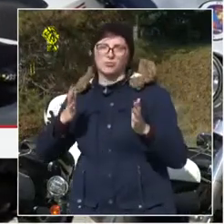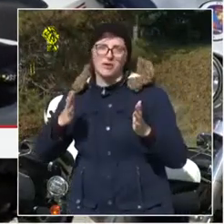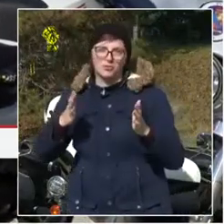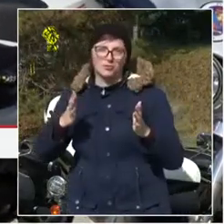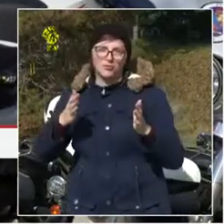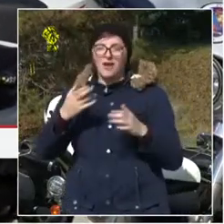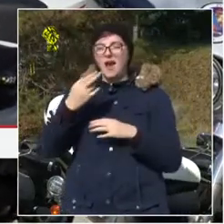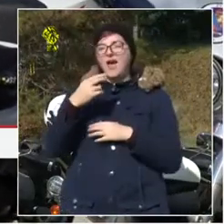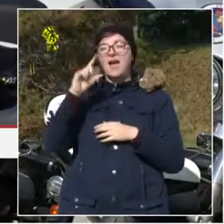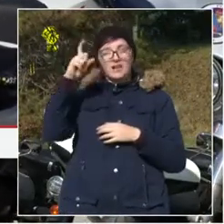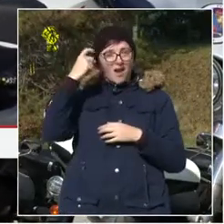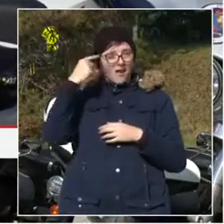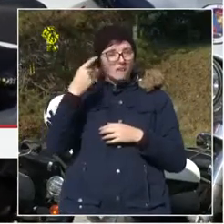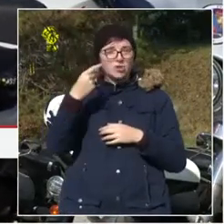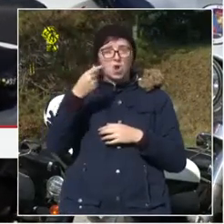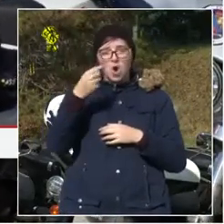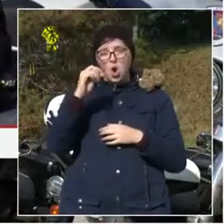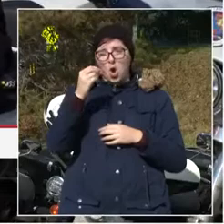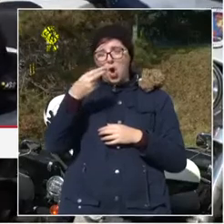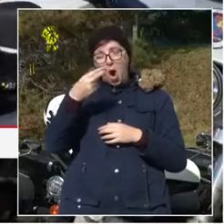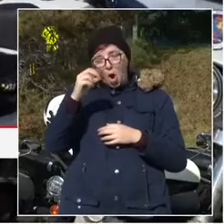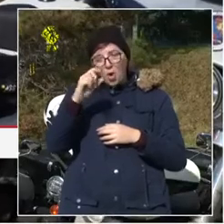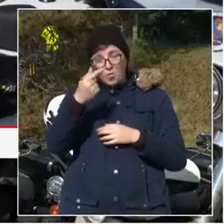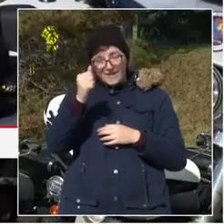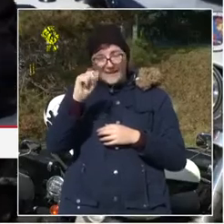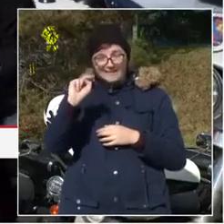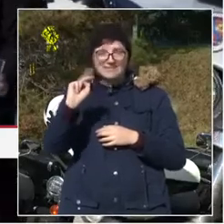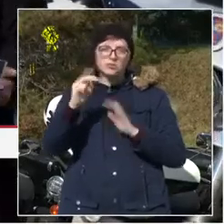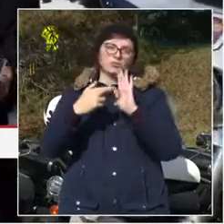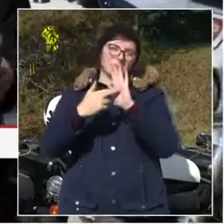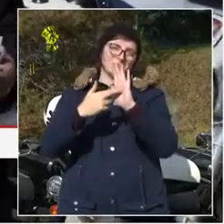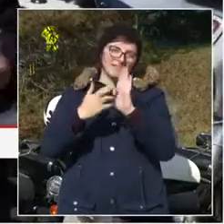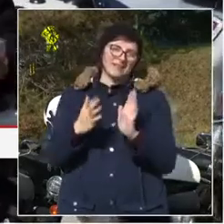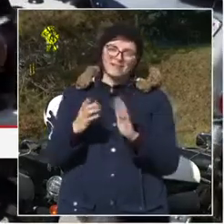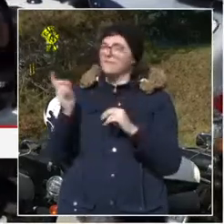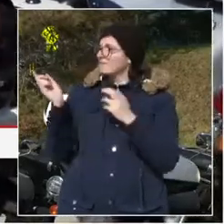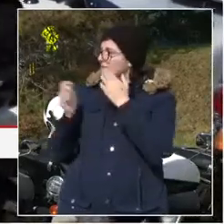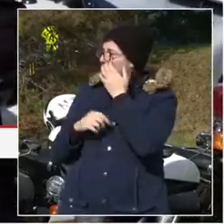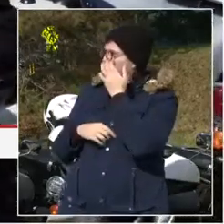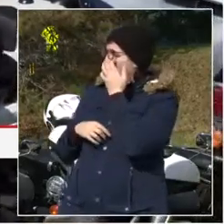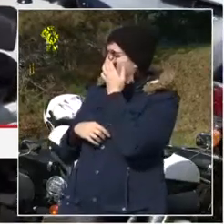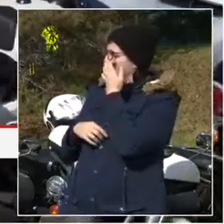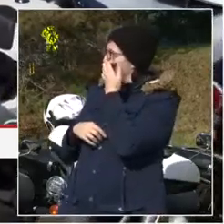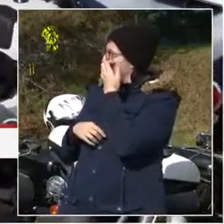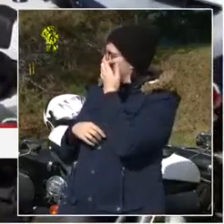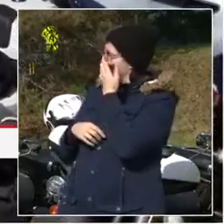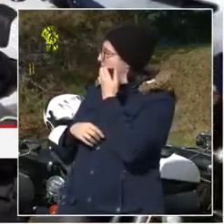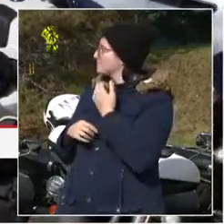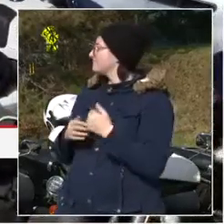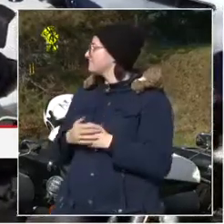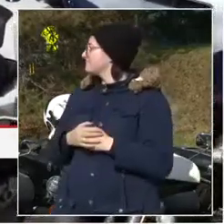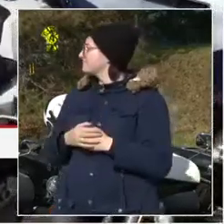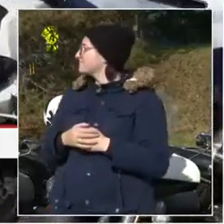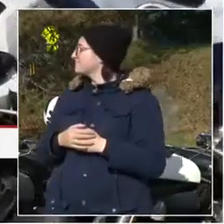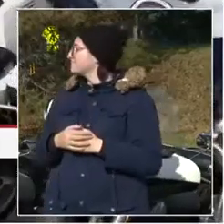Safety Representative. Chrissy, I welcome you. Thank you. Thank you.